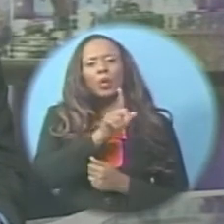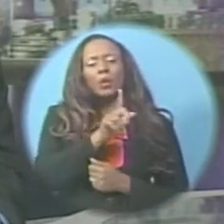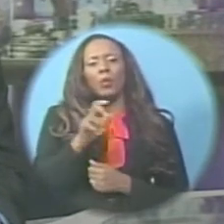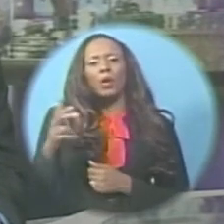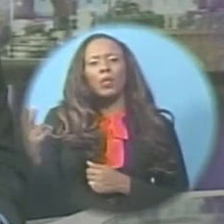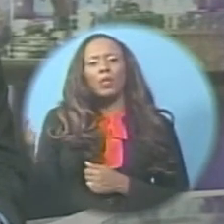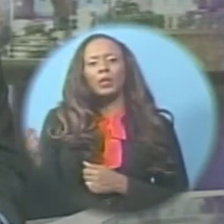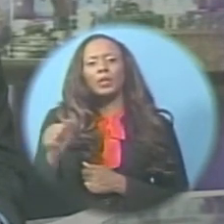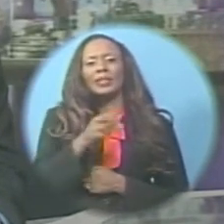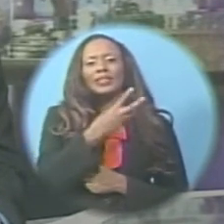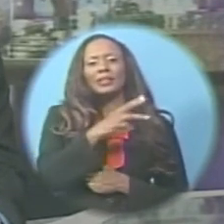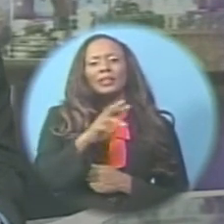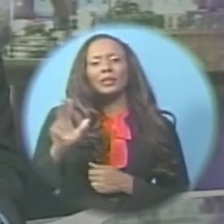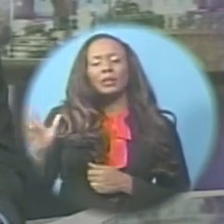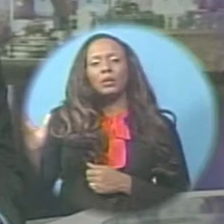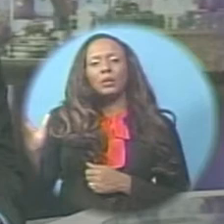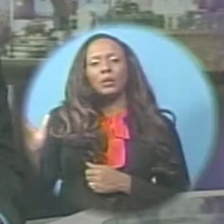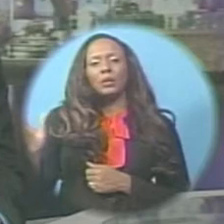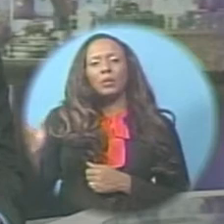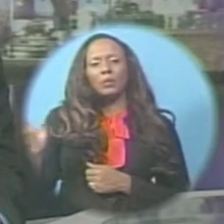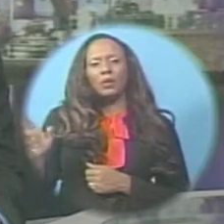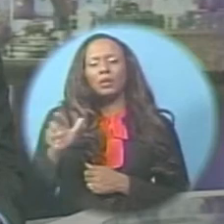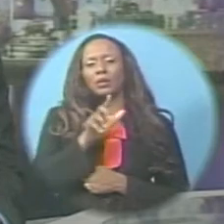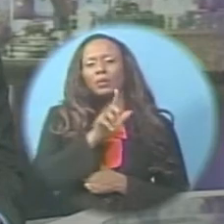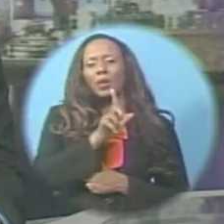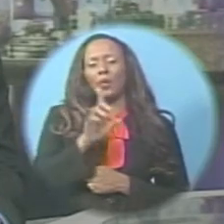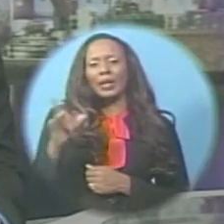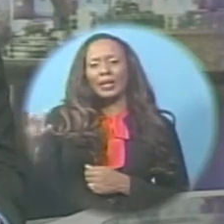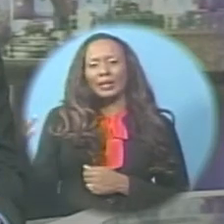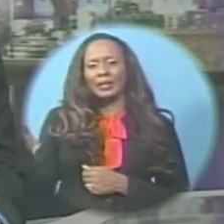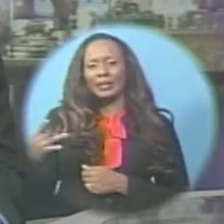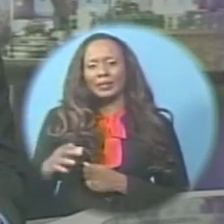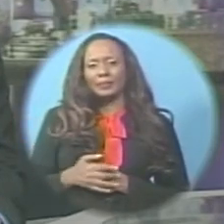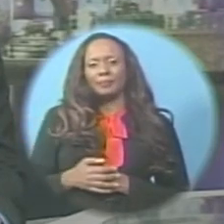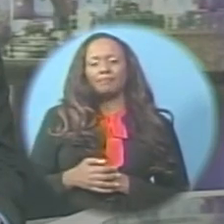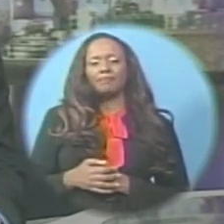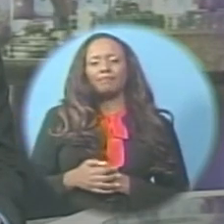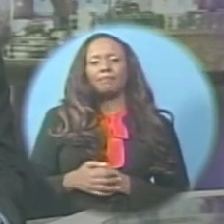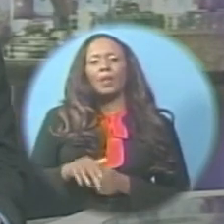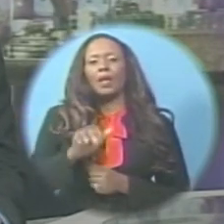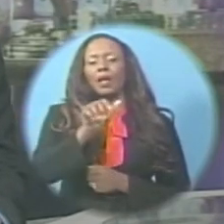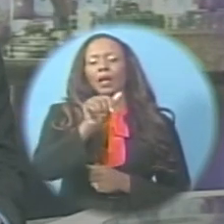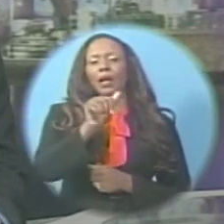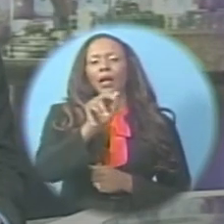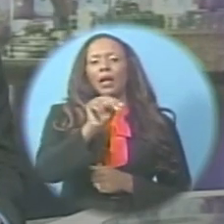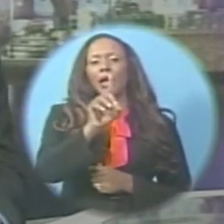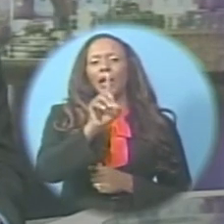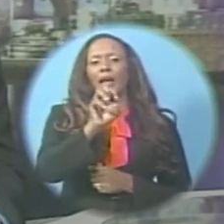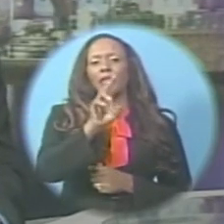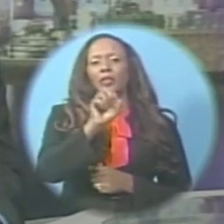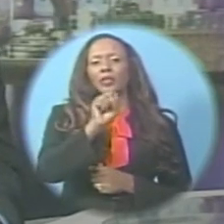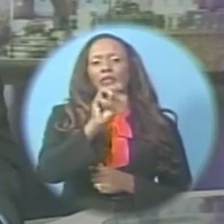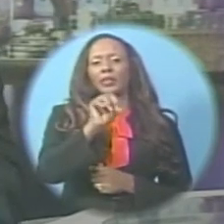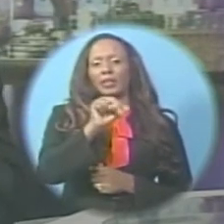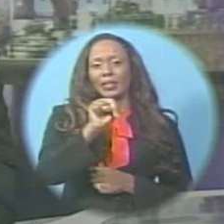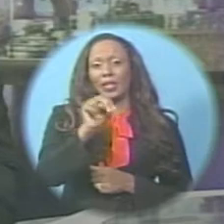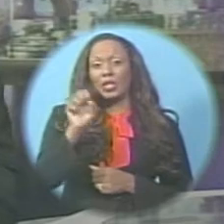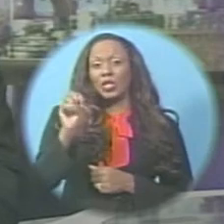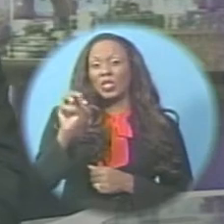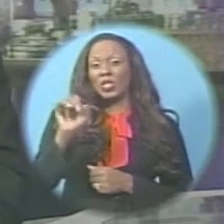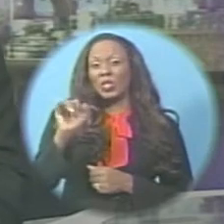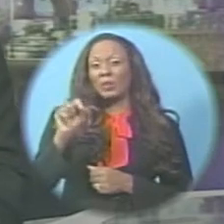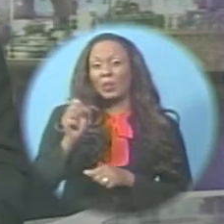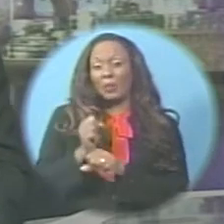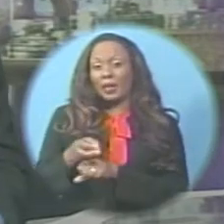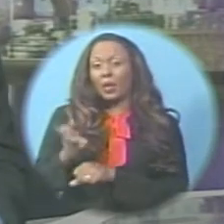Haynes 21-13, 16-21, 21-18. Now, meanwhile, in the other opener, Anderson Smith got the win over